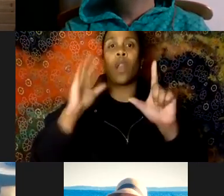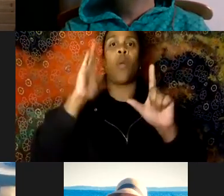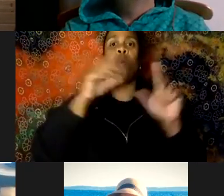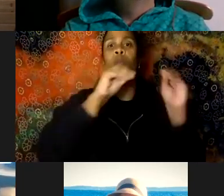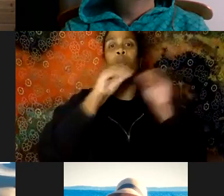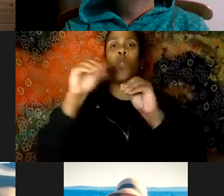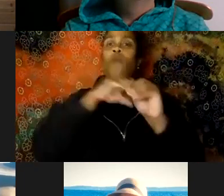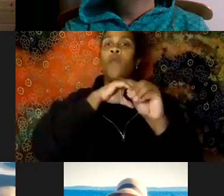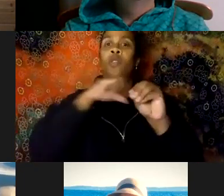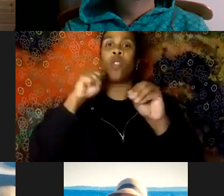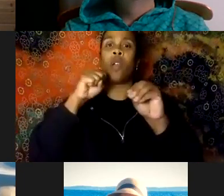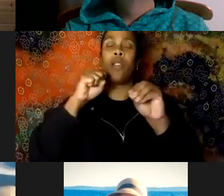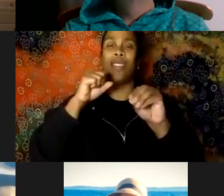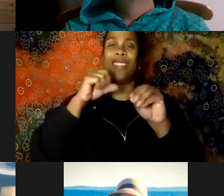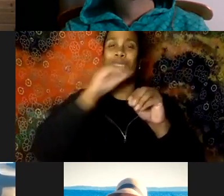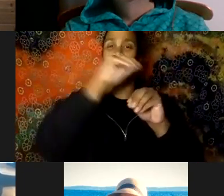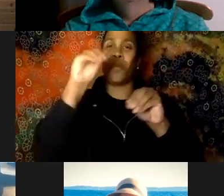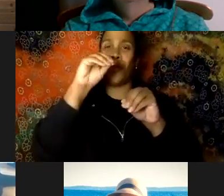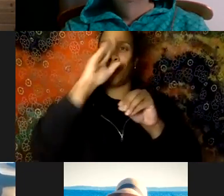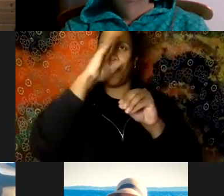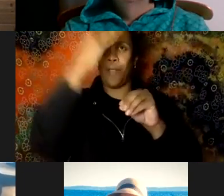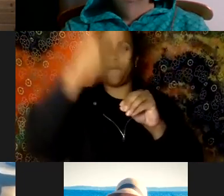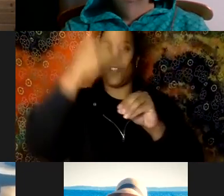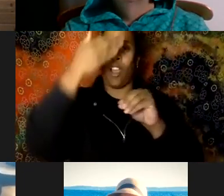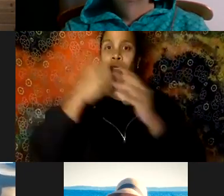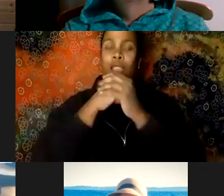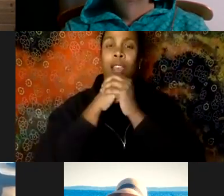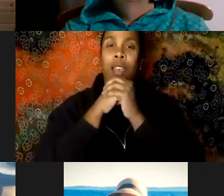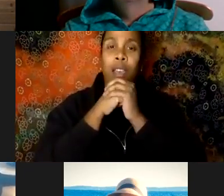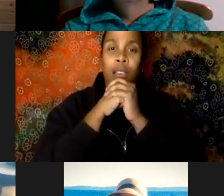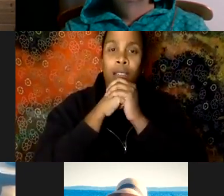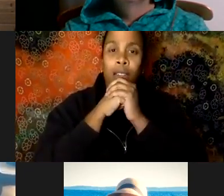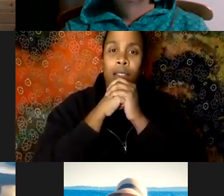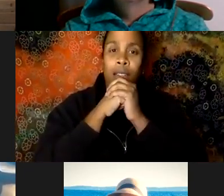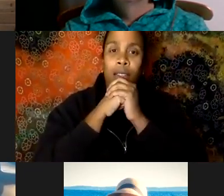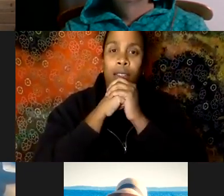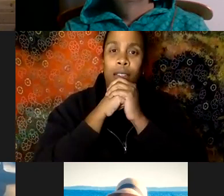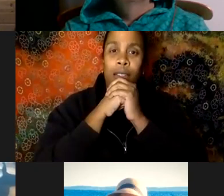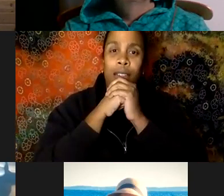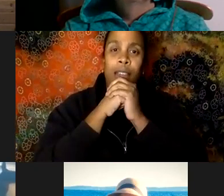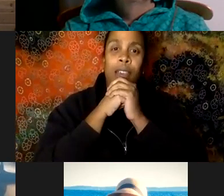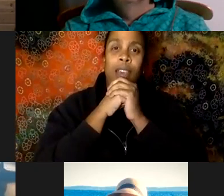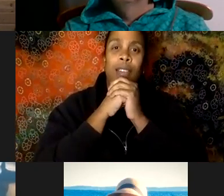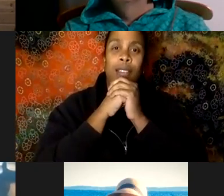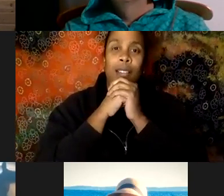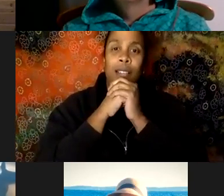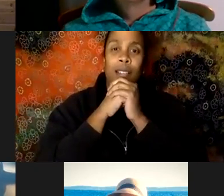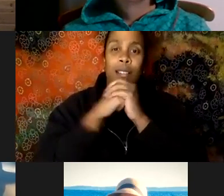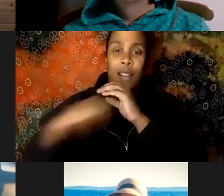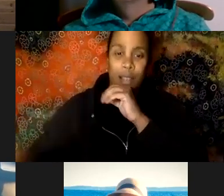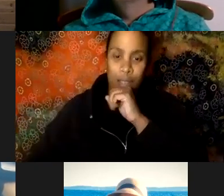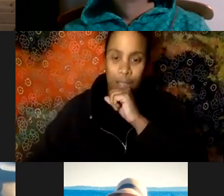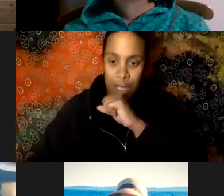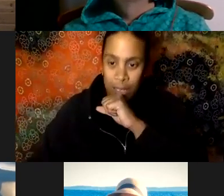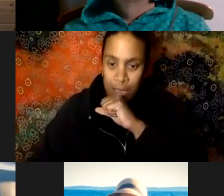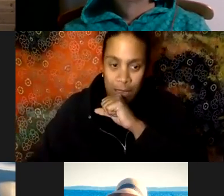the front on my screen. And then if you're wanting to be able to watch Sharon, there are various ways you can pin Sharon so